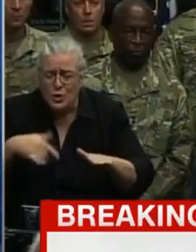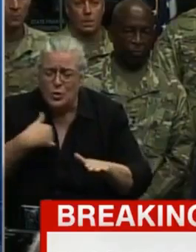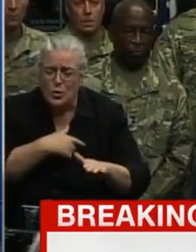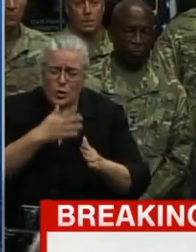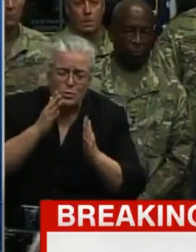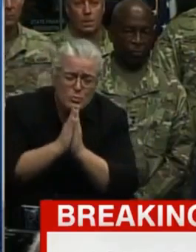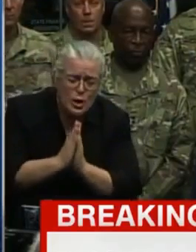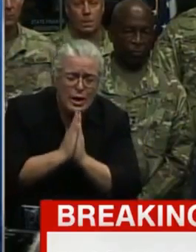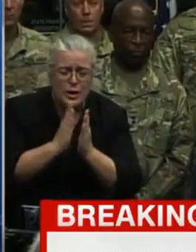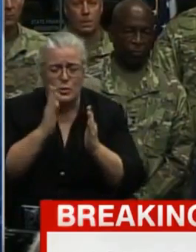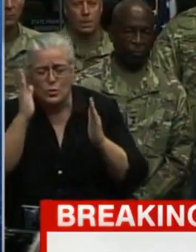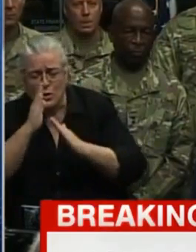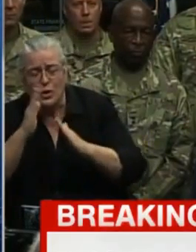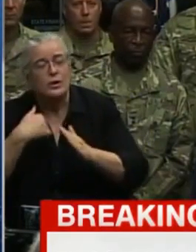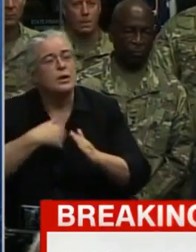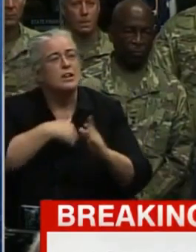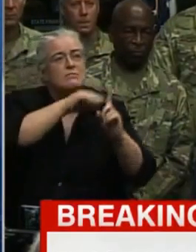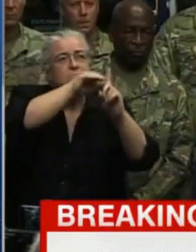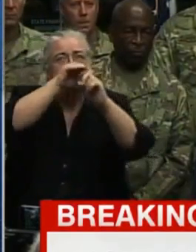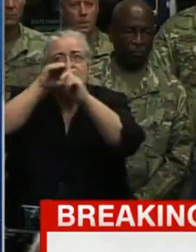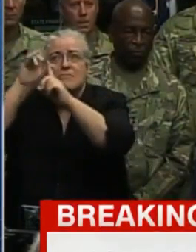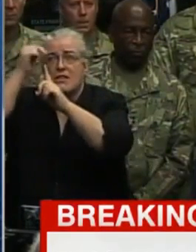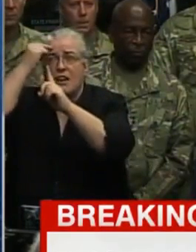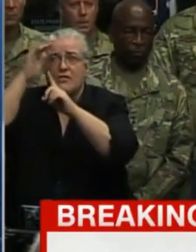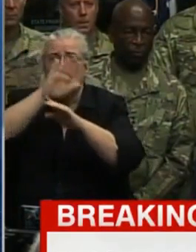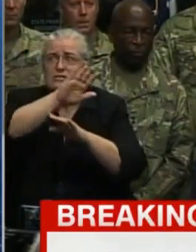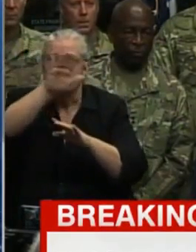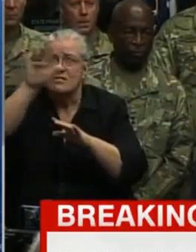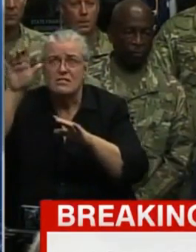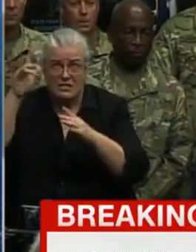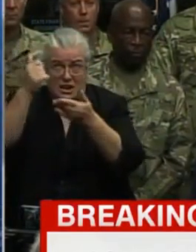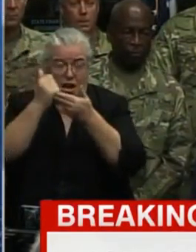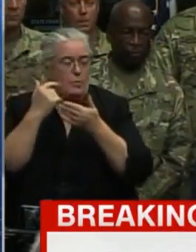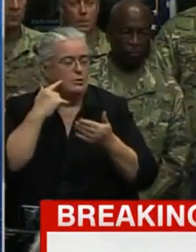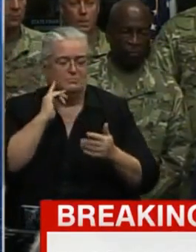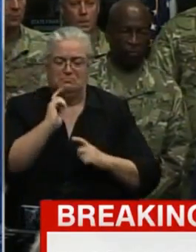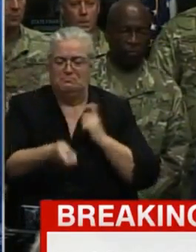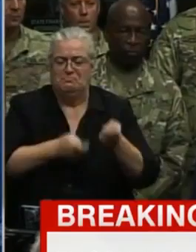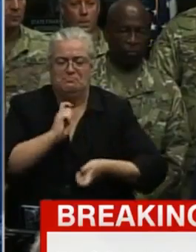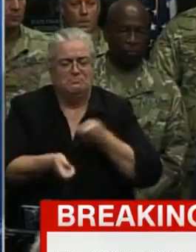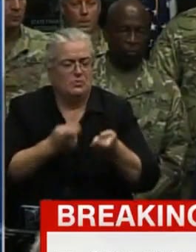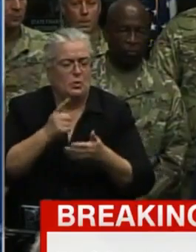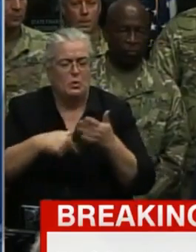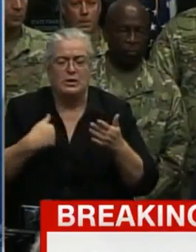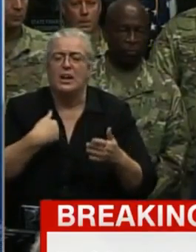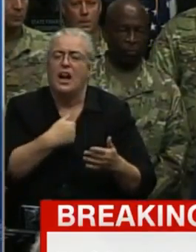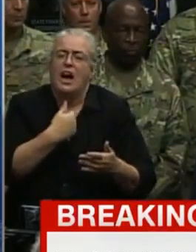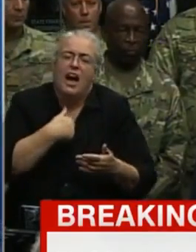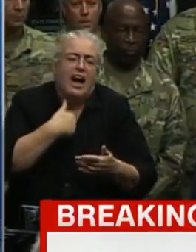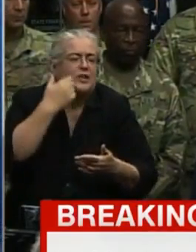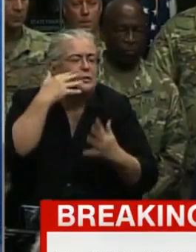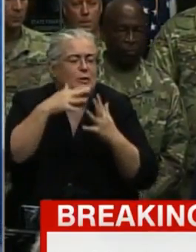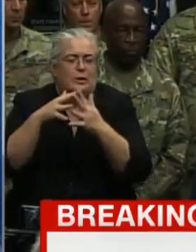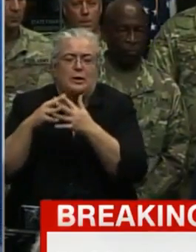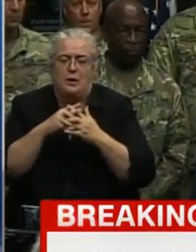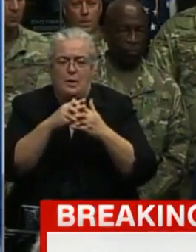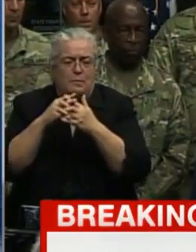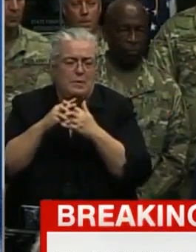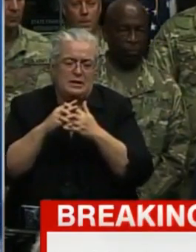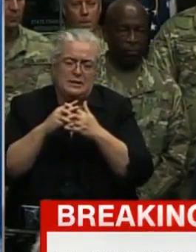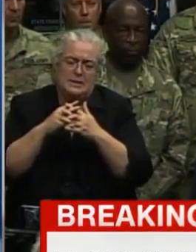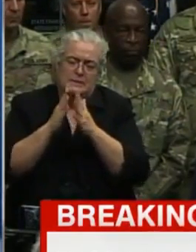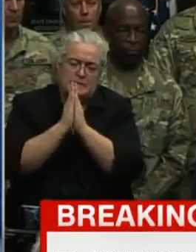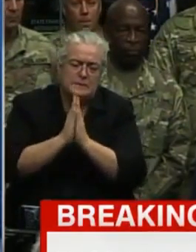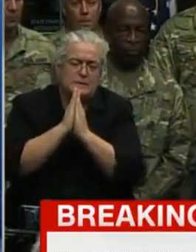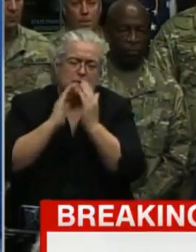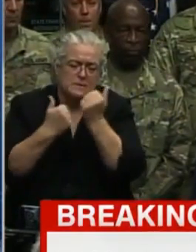of the other states that provided every resource we've asked for. I know the entire country is with us. We have our country's best first